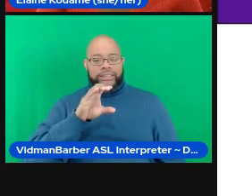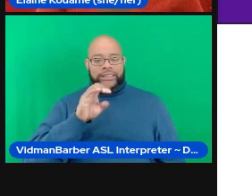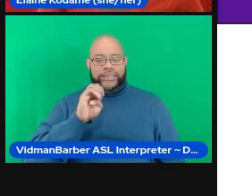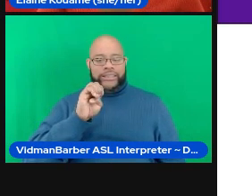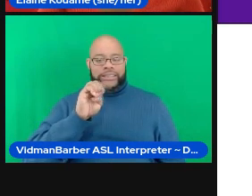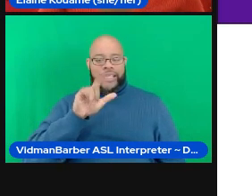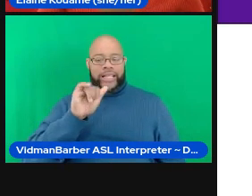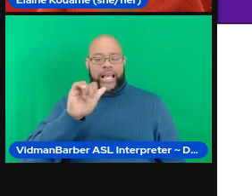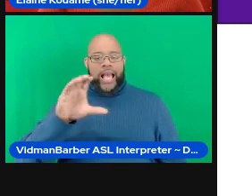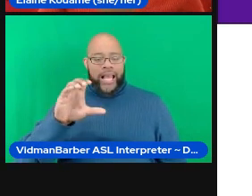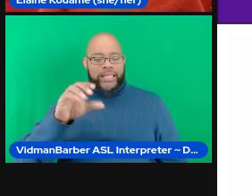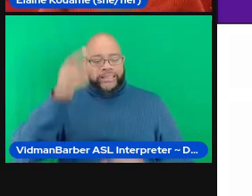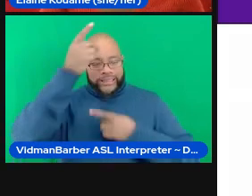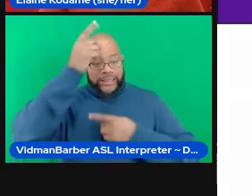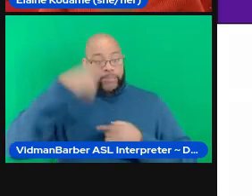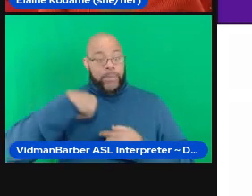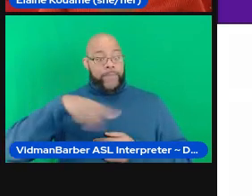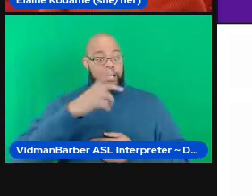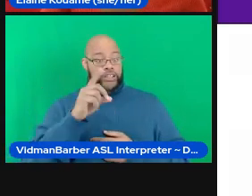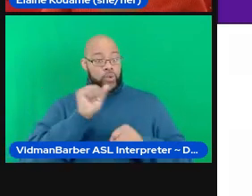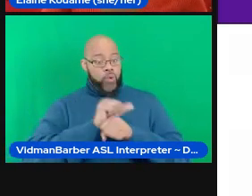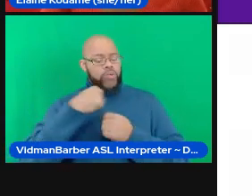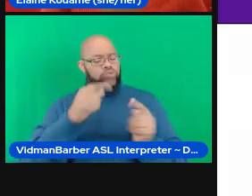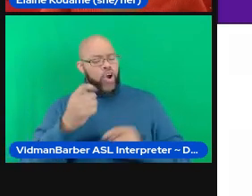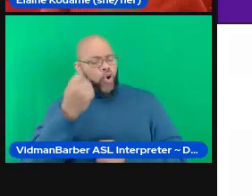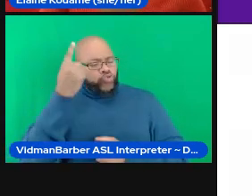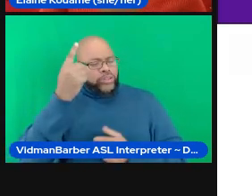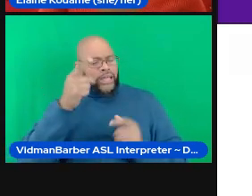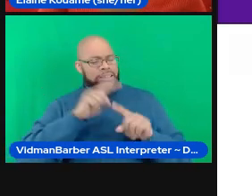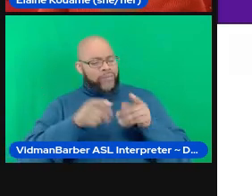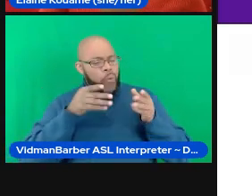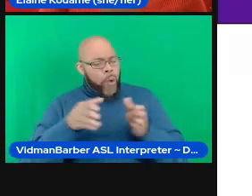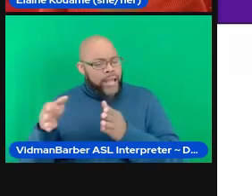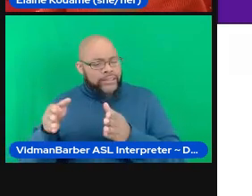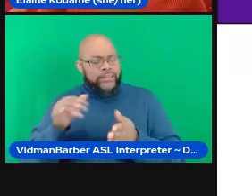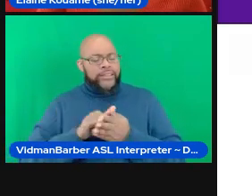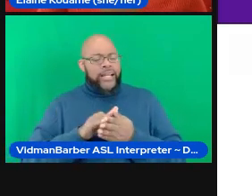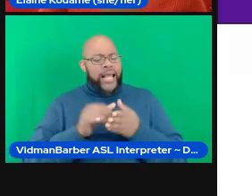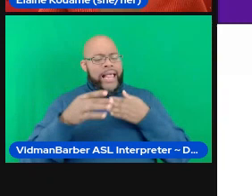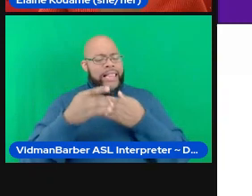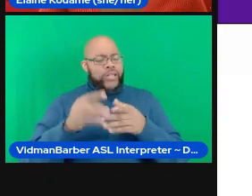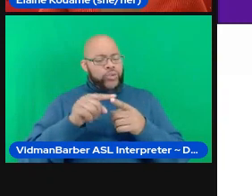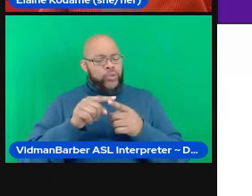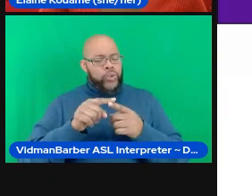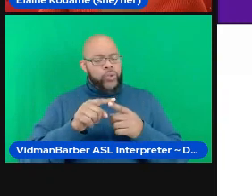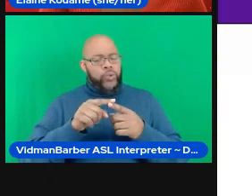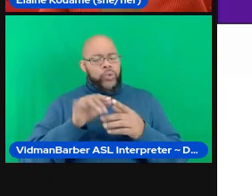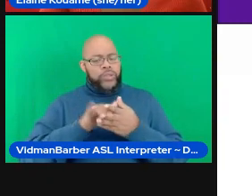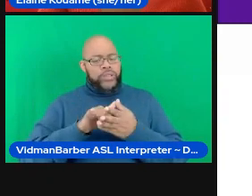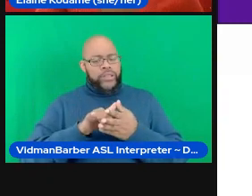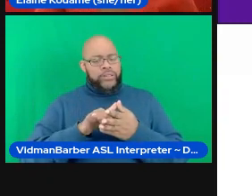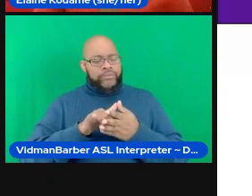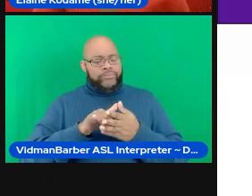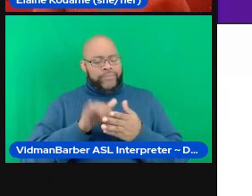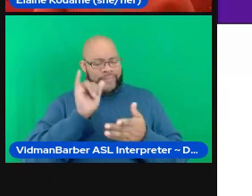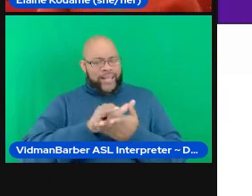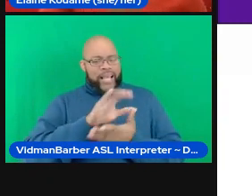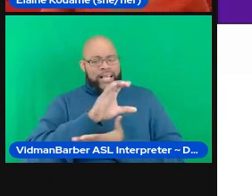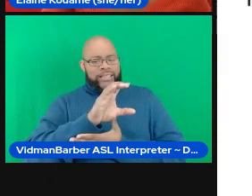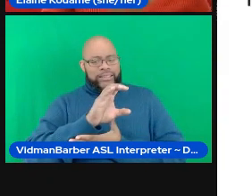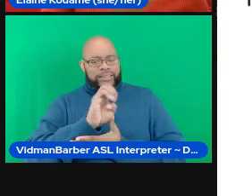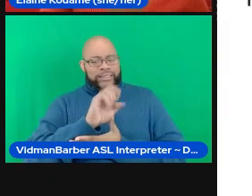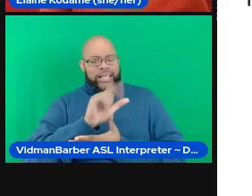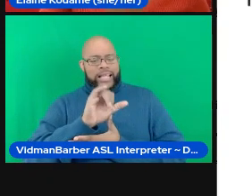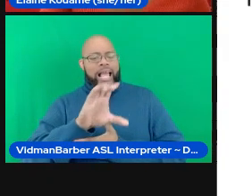for my PhD work, I was interested in understanding the mechanism that lead to the induction of celiac disease.